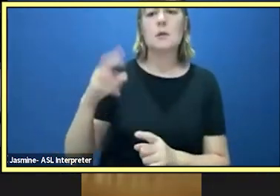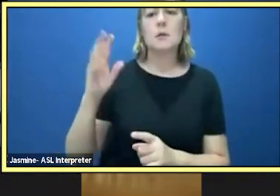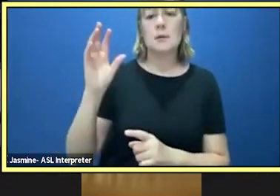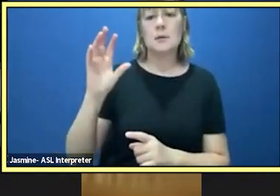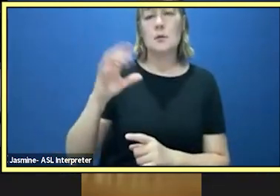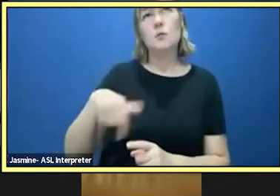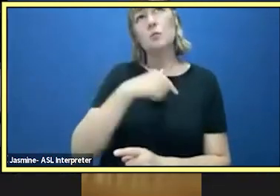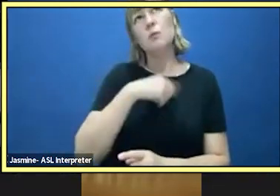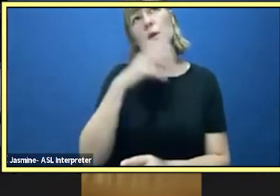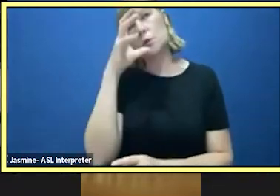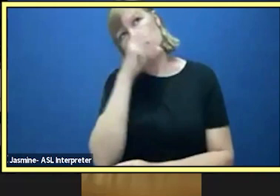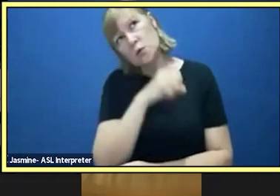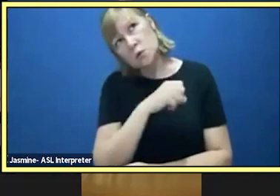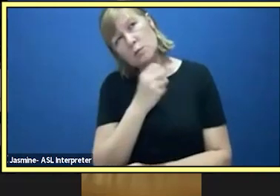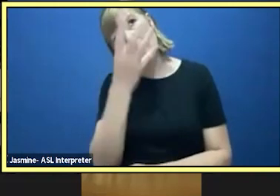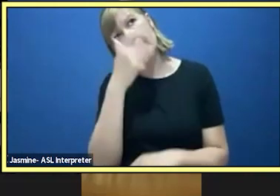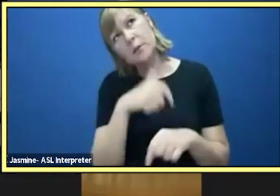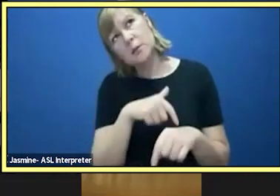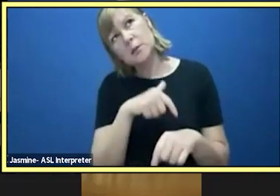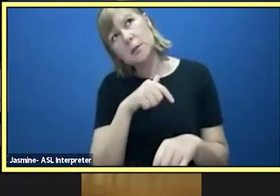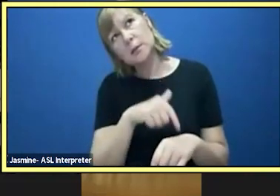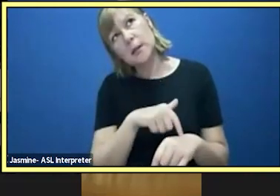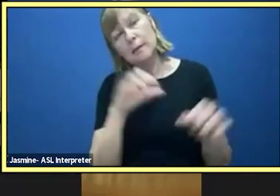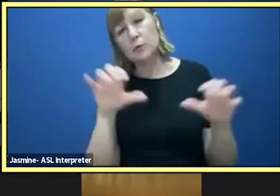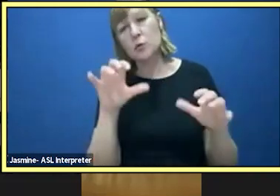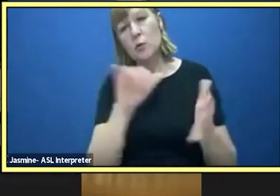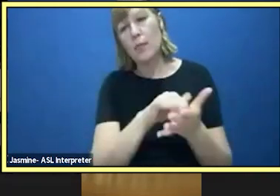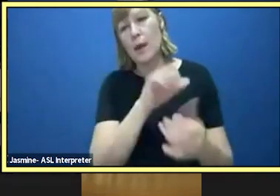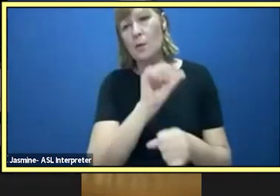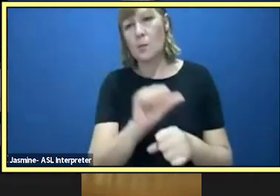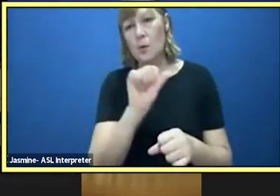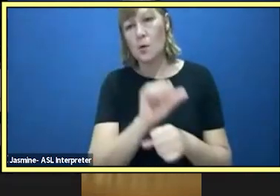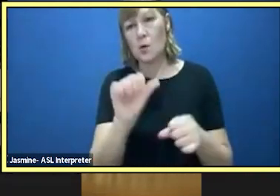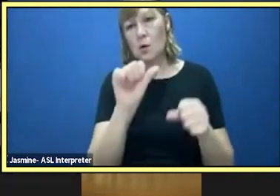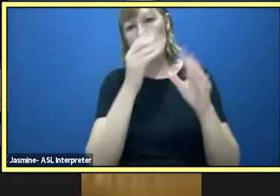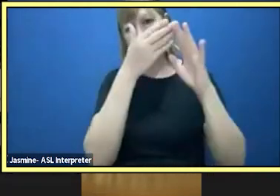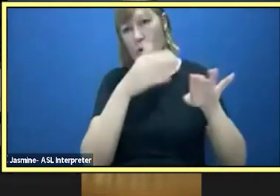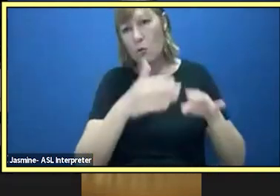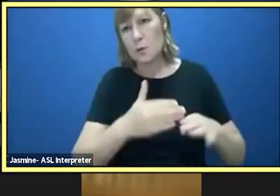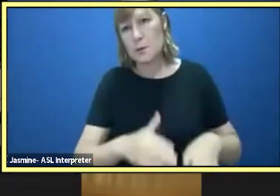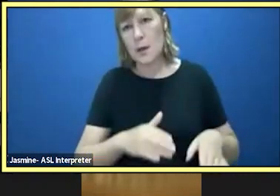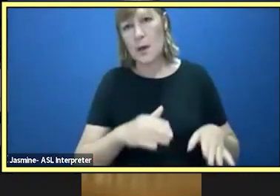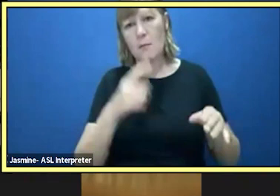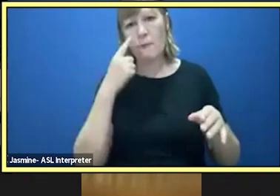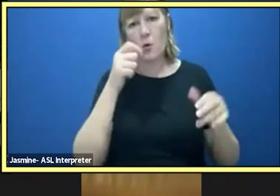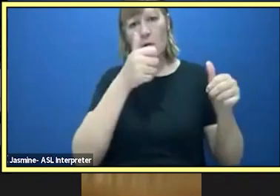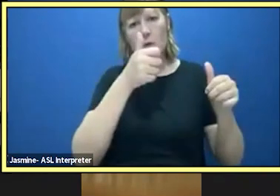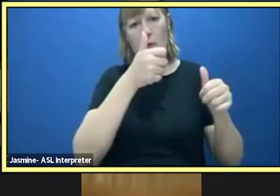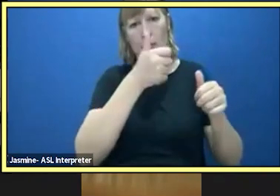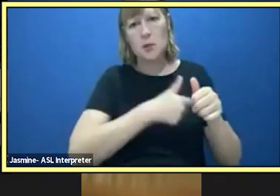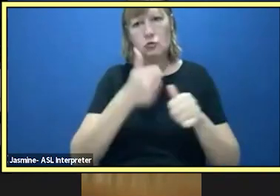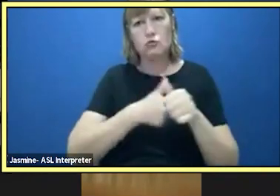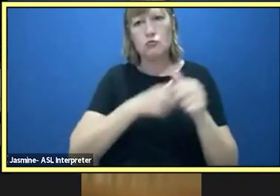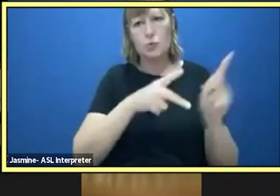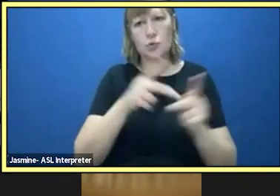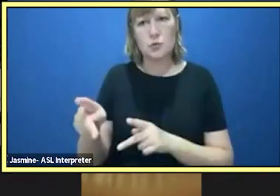people to do that work, sort of broken down in the different areas per person. So I think that will help to answer your question. So I'd encourage